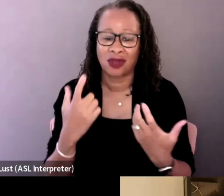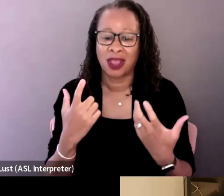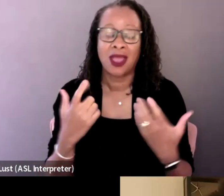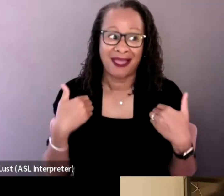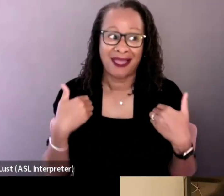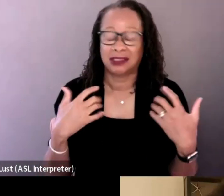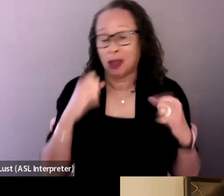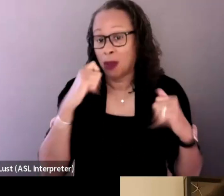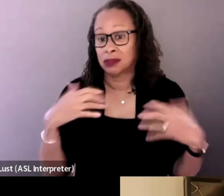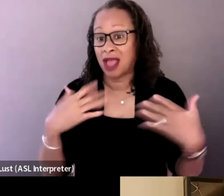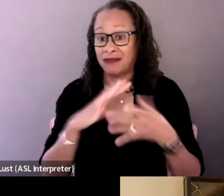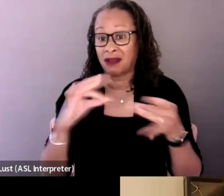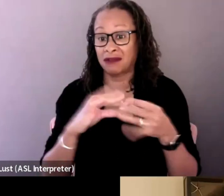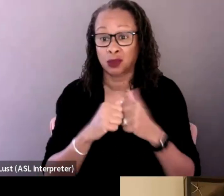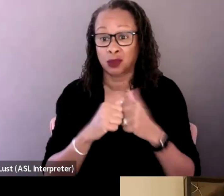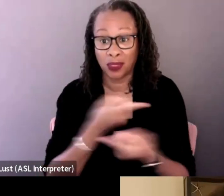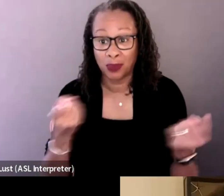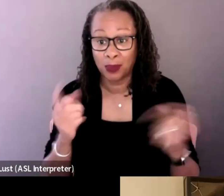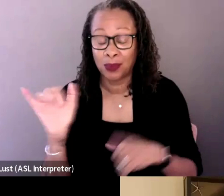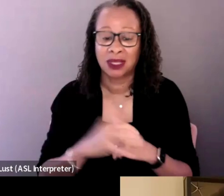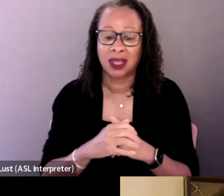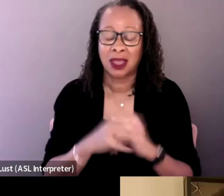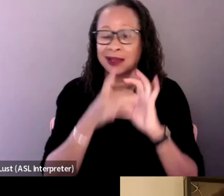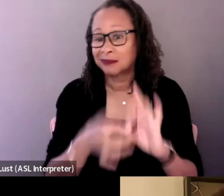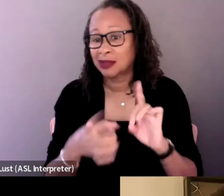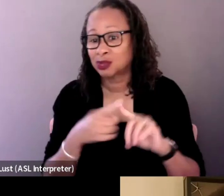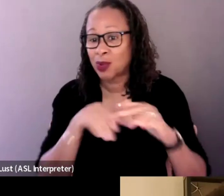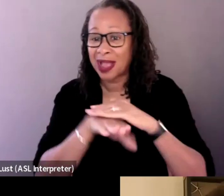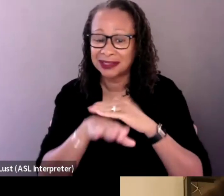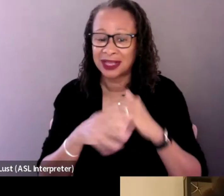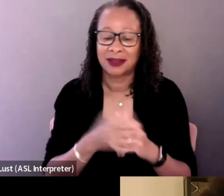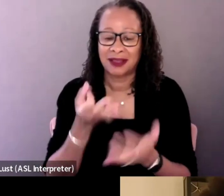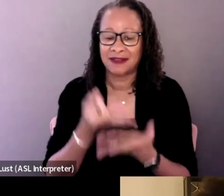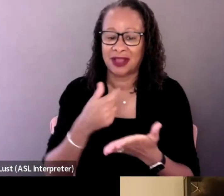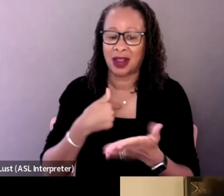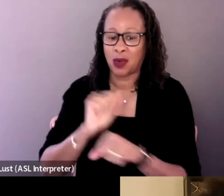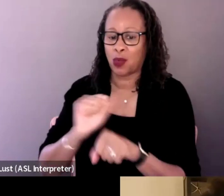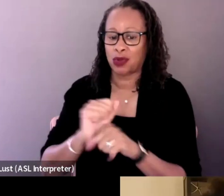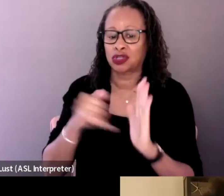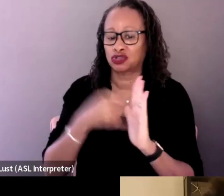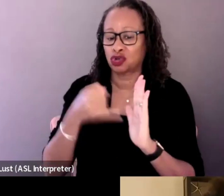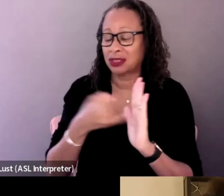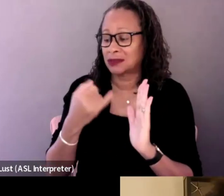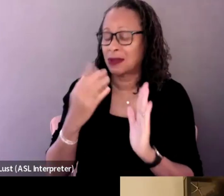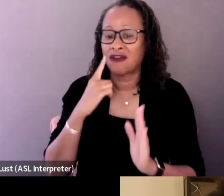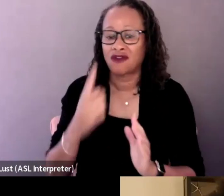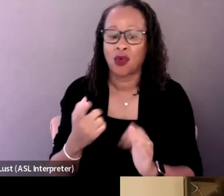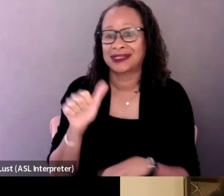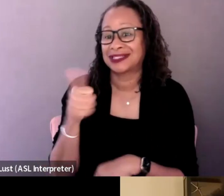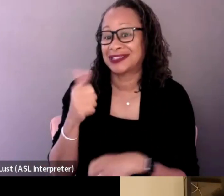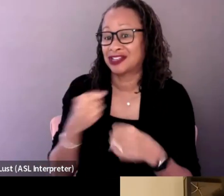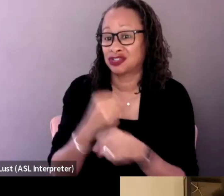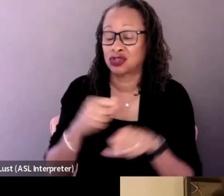this conversation with you. And regarding the access, is that the fact is that I worked in journalism for a decade,